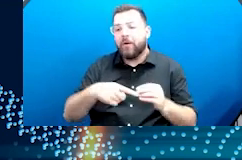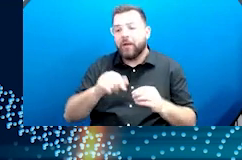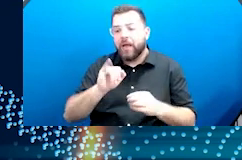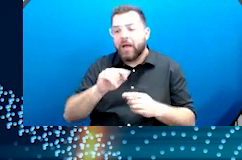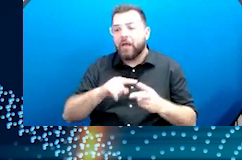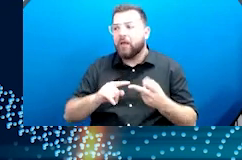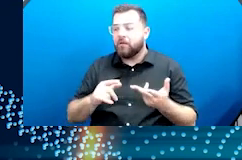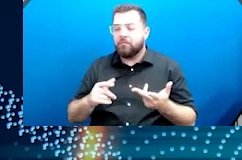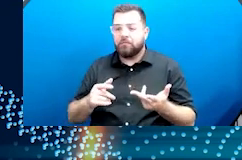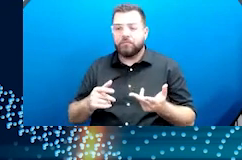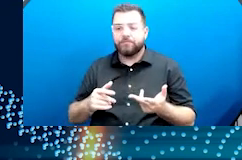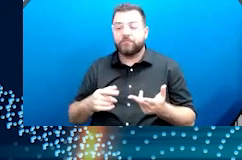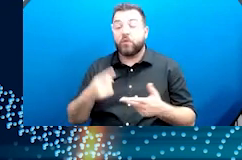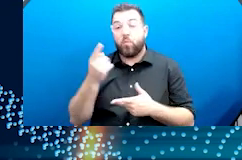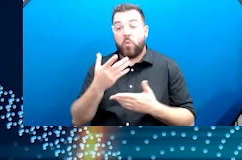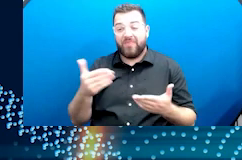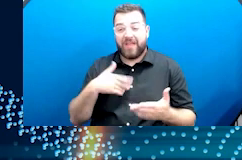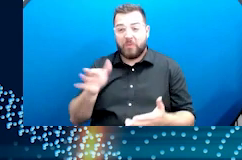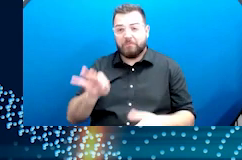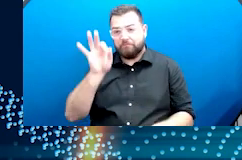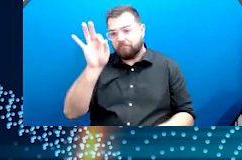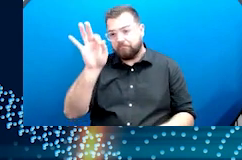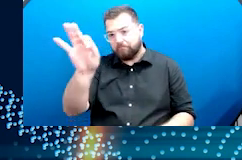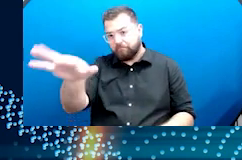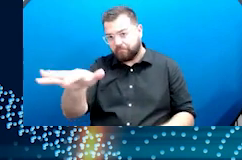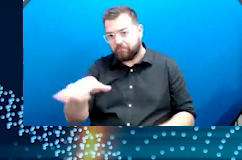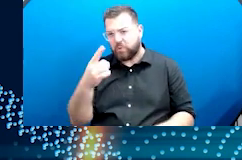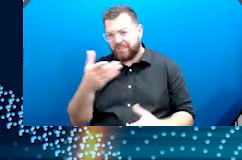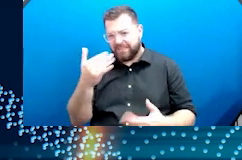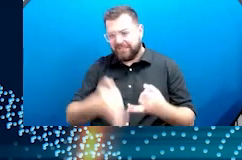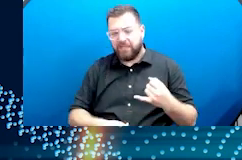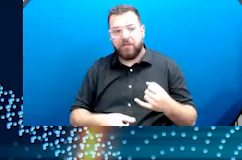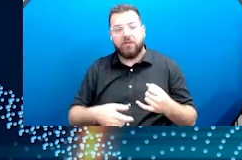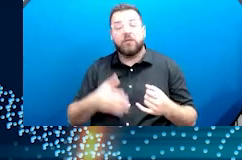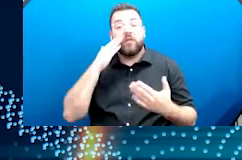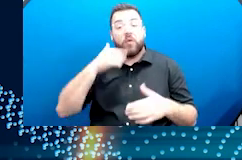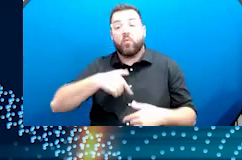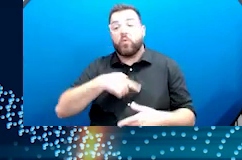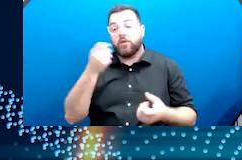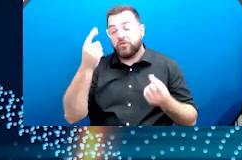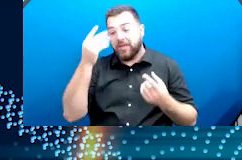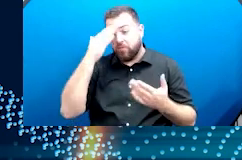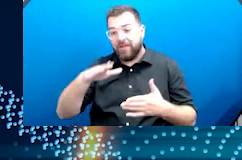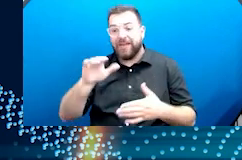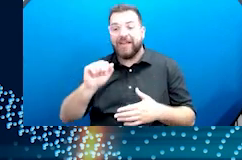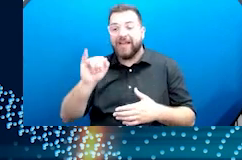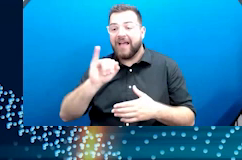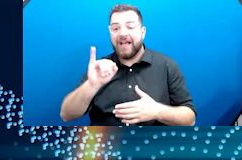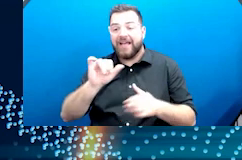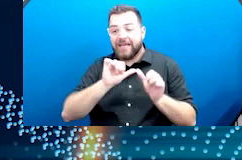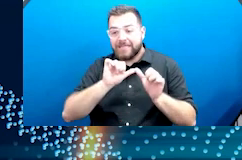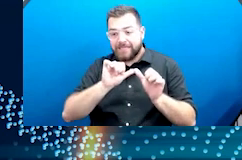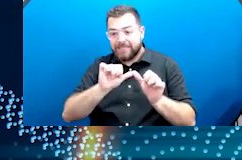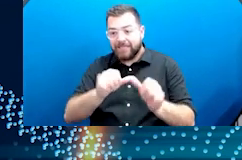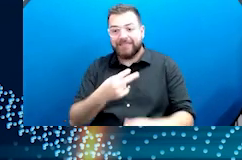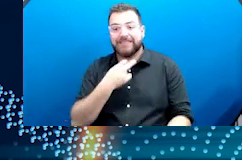One thing that I want to leave you with is we understand that AI, it's not going away, but